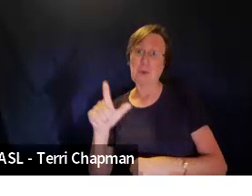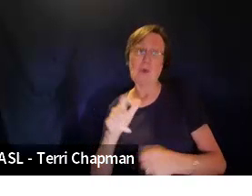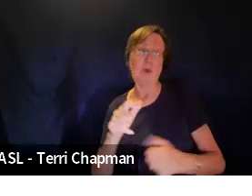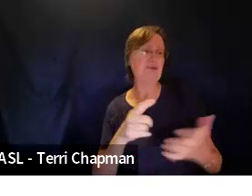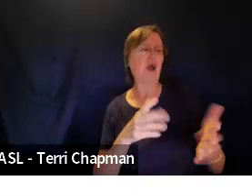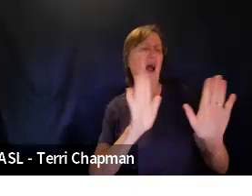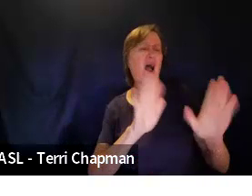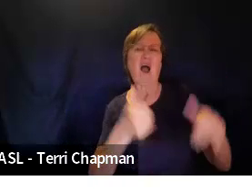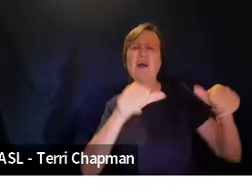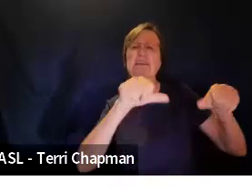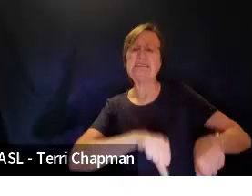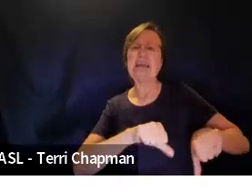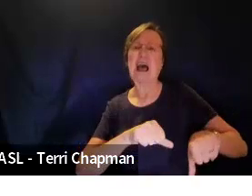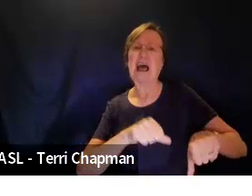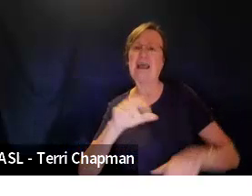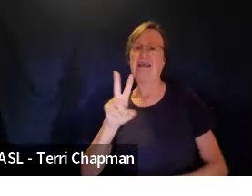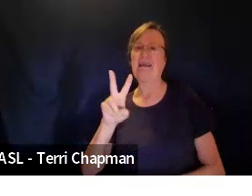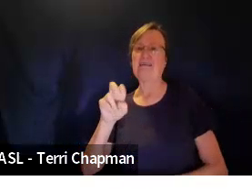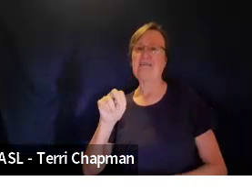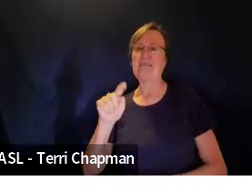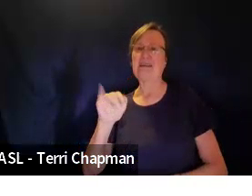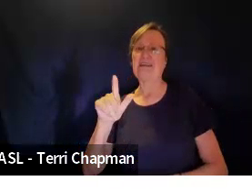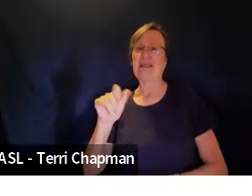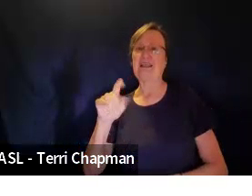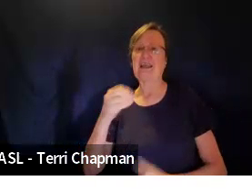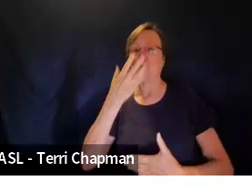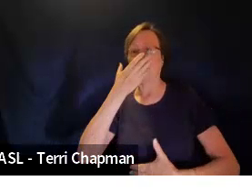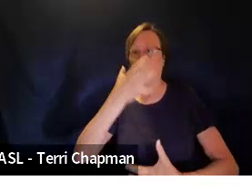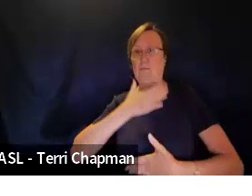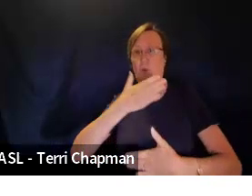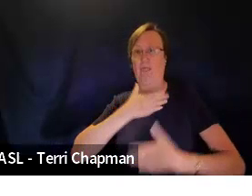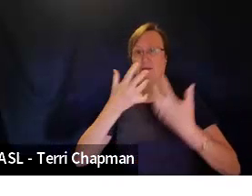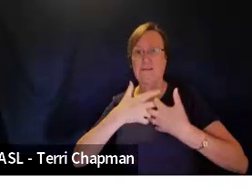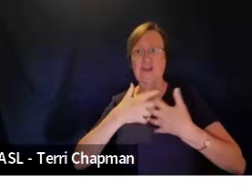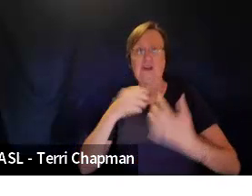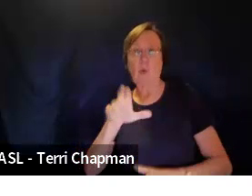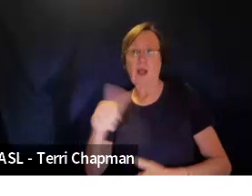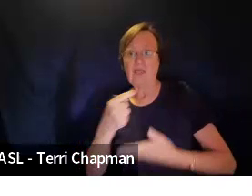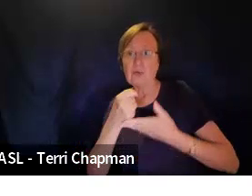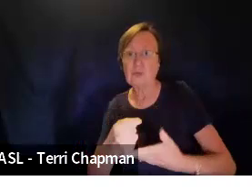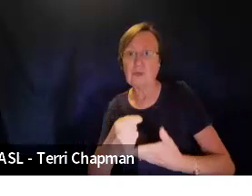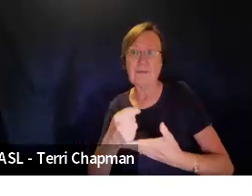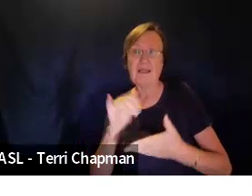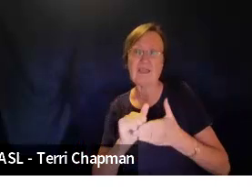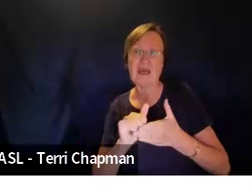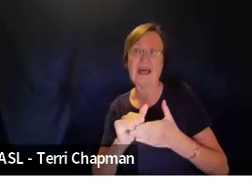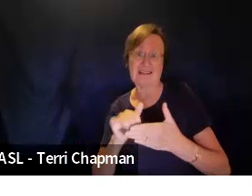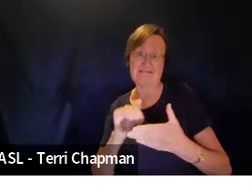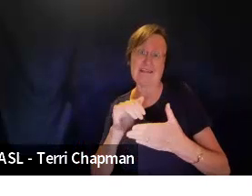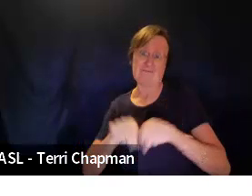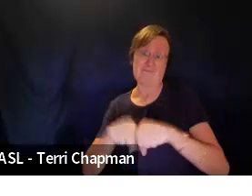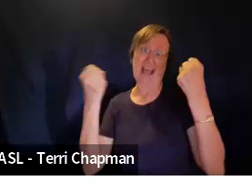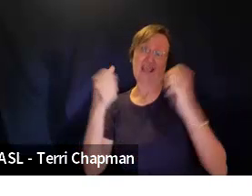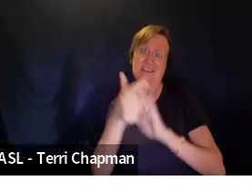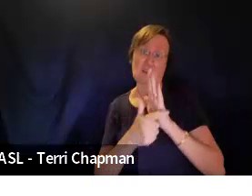ventilator or some other treatment that would violate the law and is discriminatory.